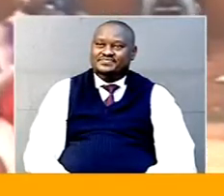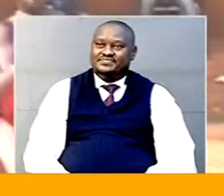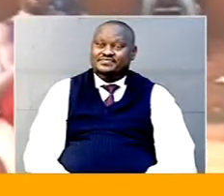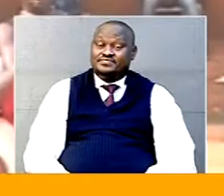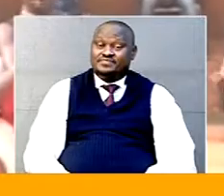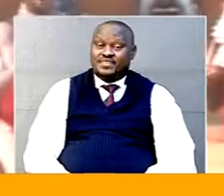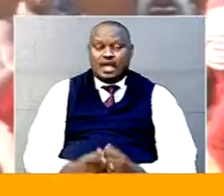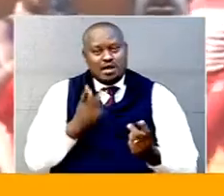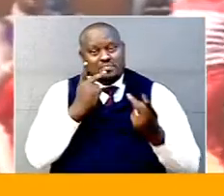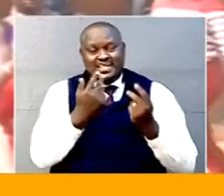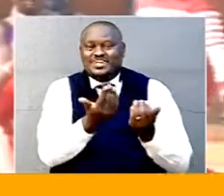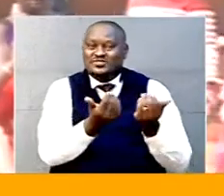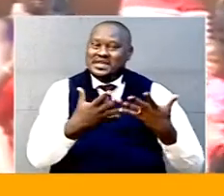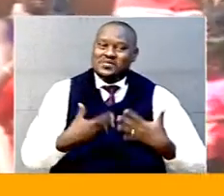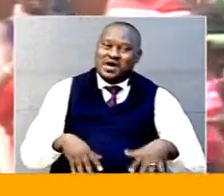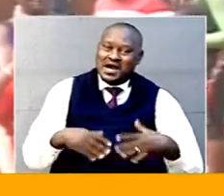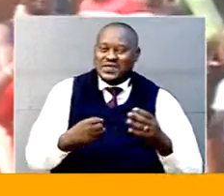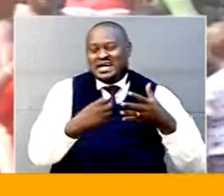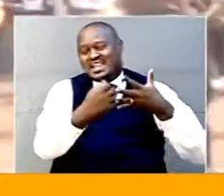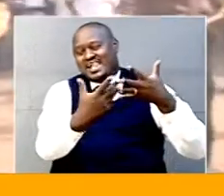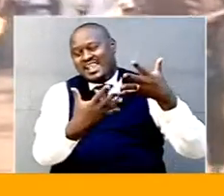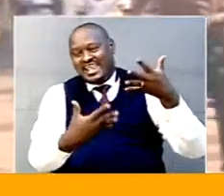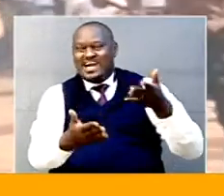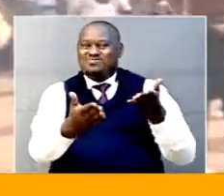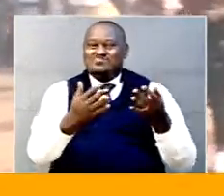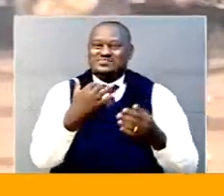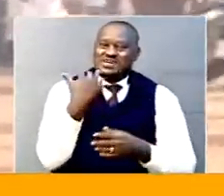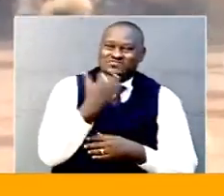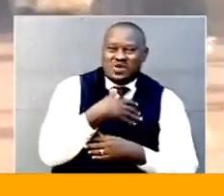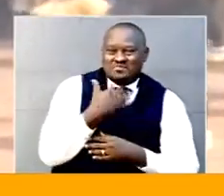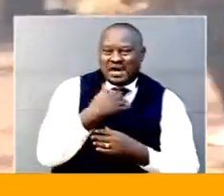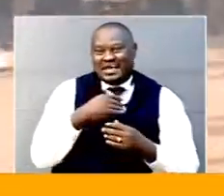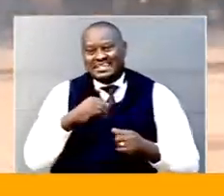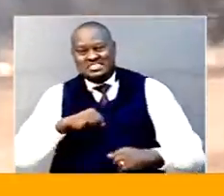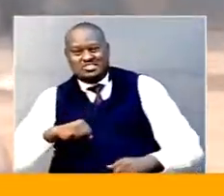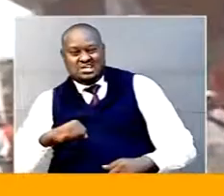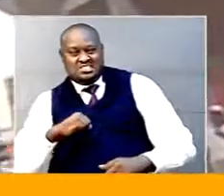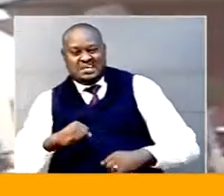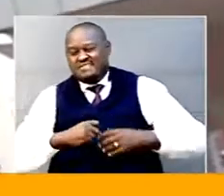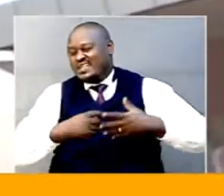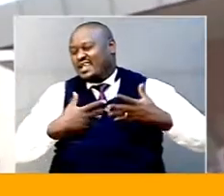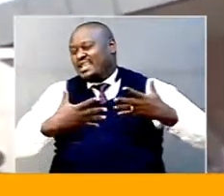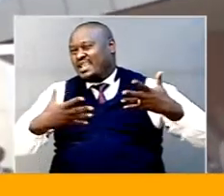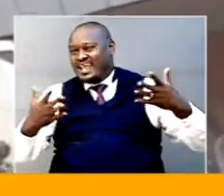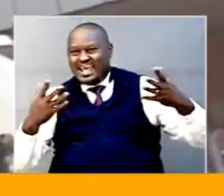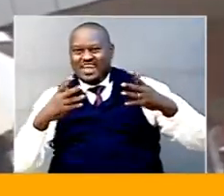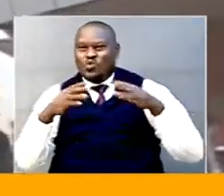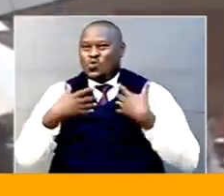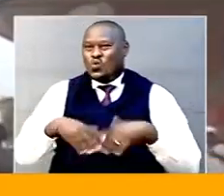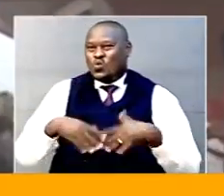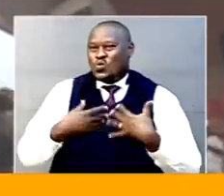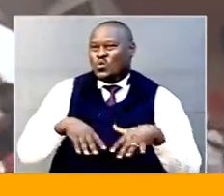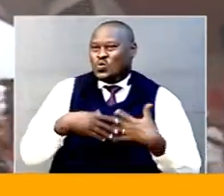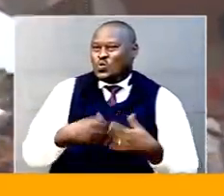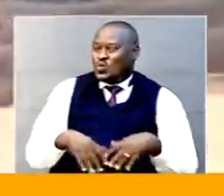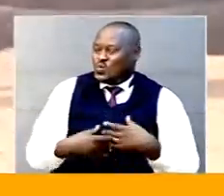The children's party was characterized by a variety of entertainment by children, artists, and acrobatic performance.